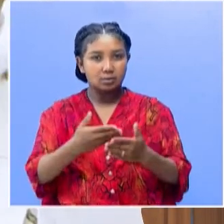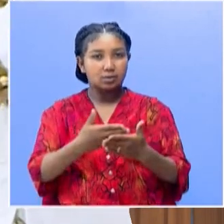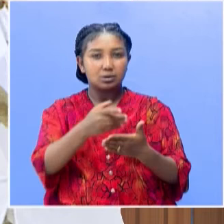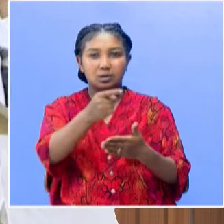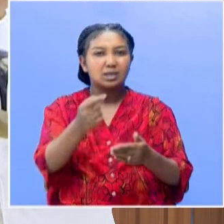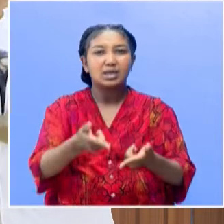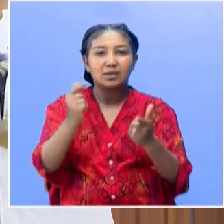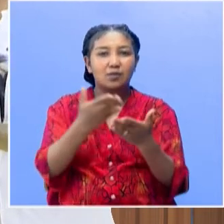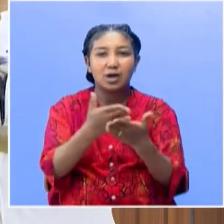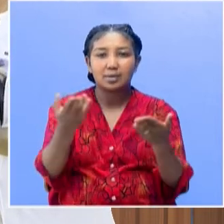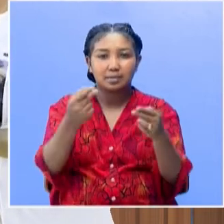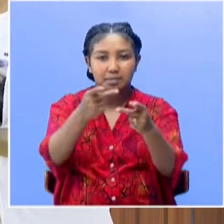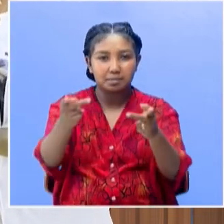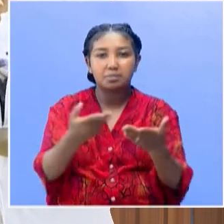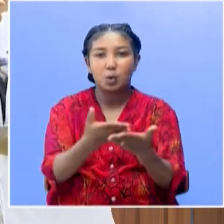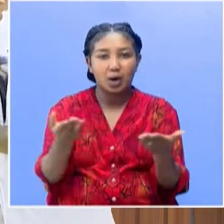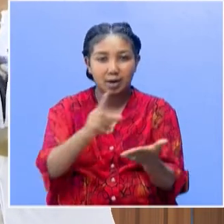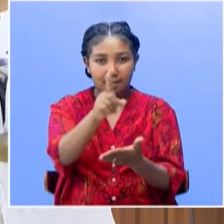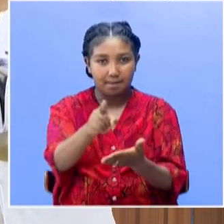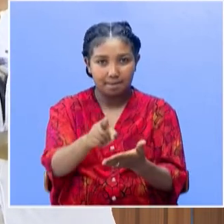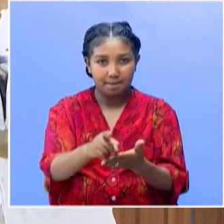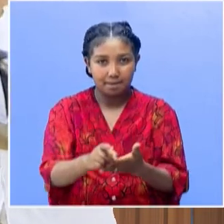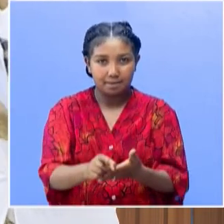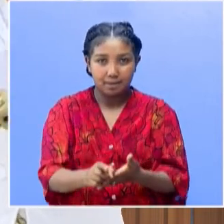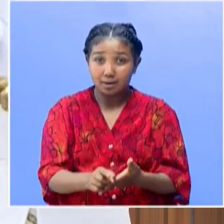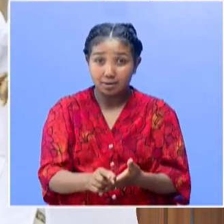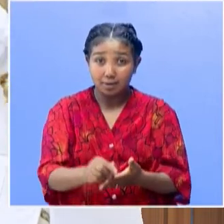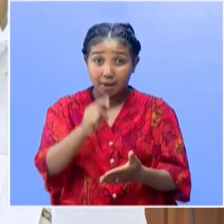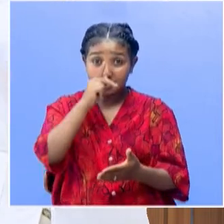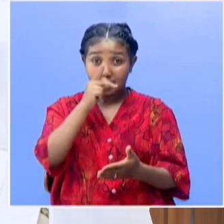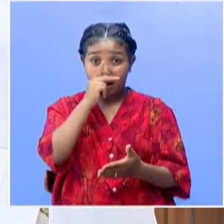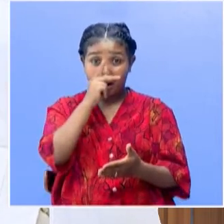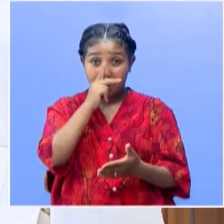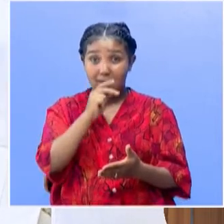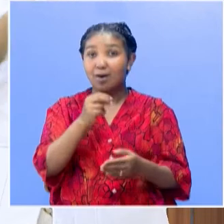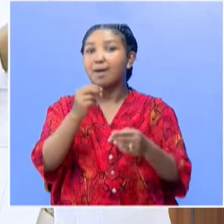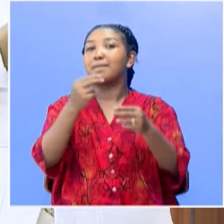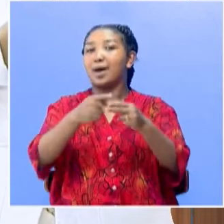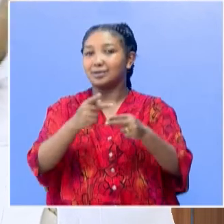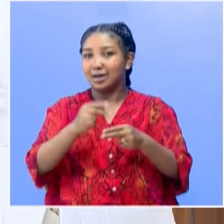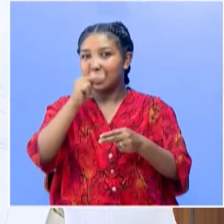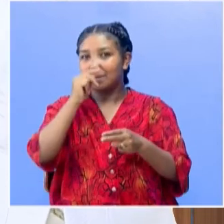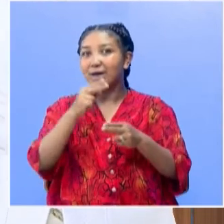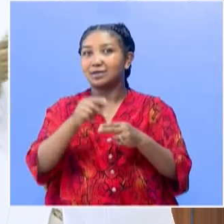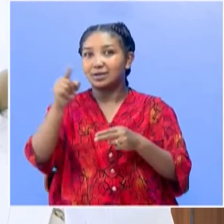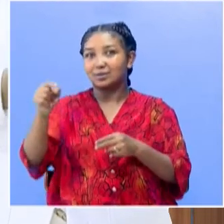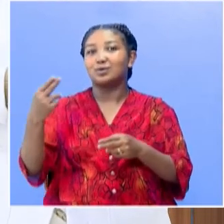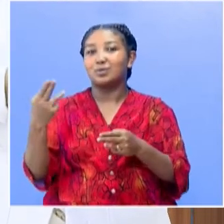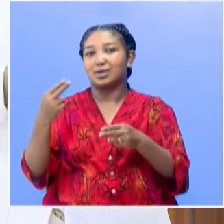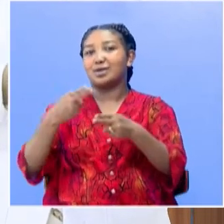You? Where do you live? Where's your place? Oh, you said piazza. The name piazza. It is also a